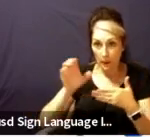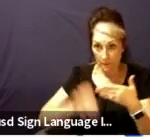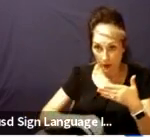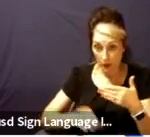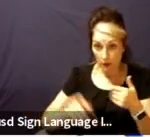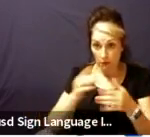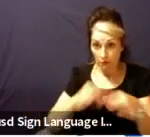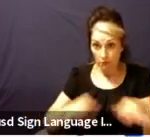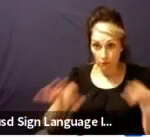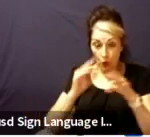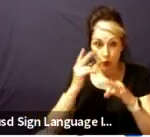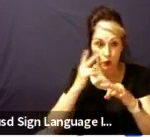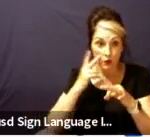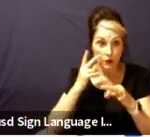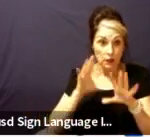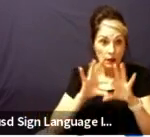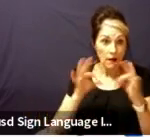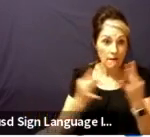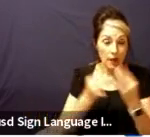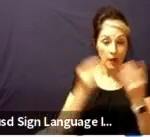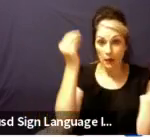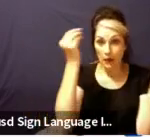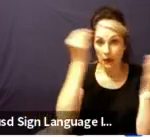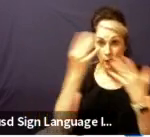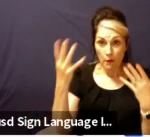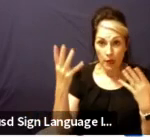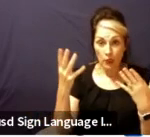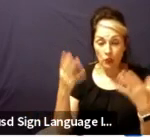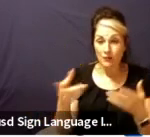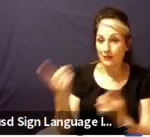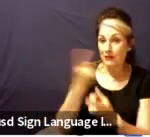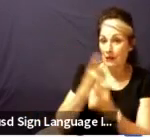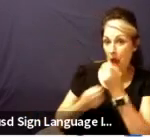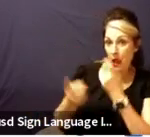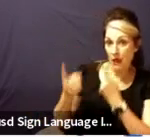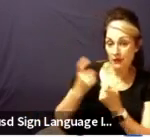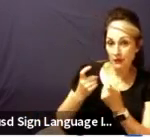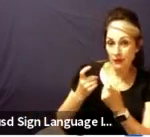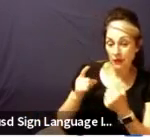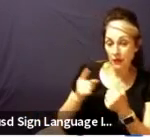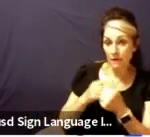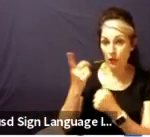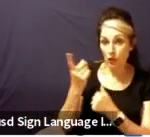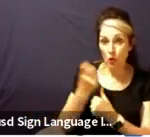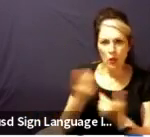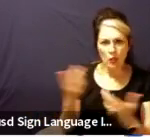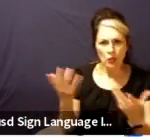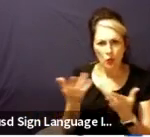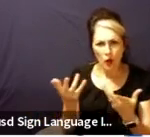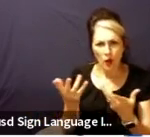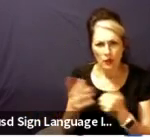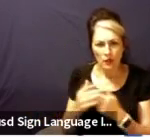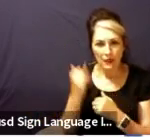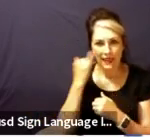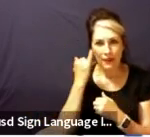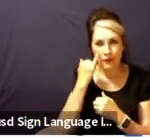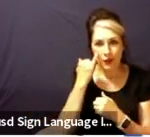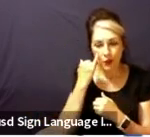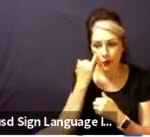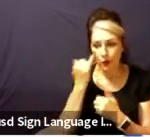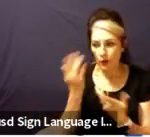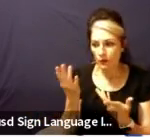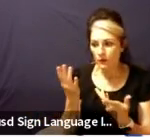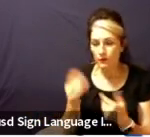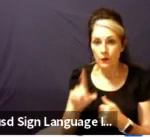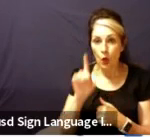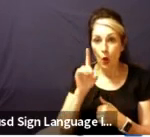first tab, as you can see, says it's family information. It's asking, the first question it's asking is if there's at least